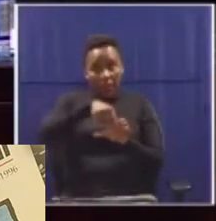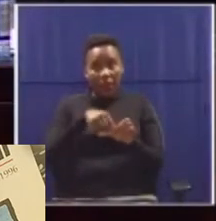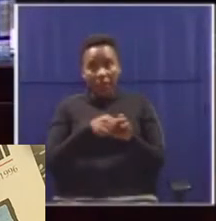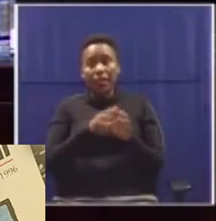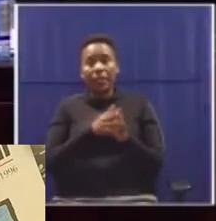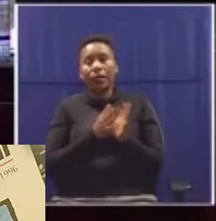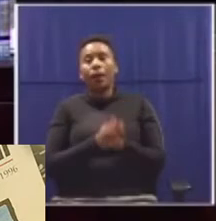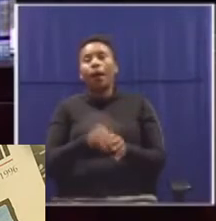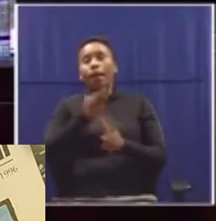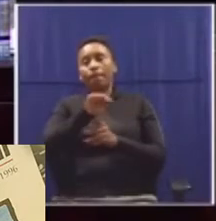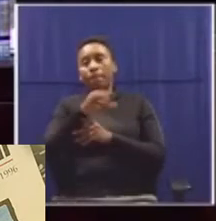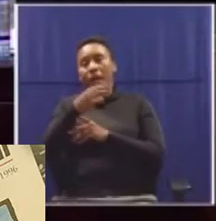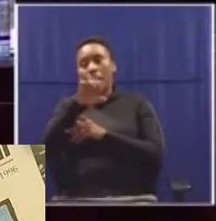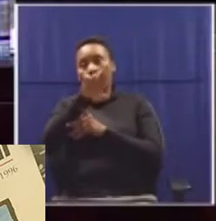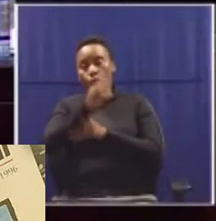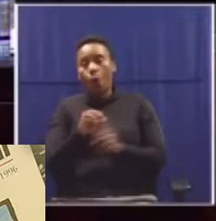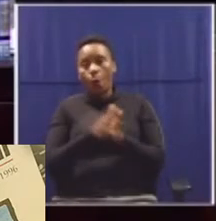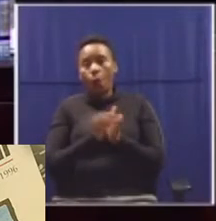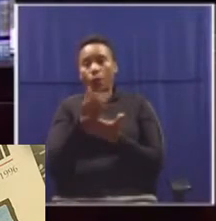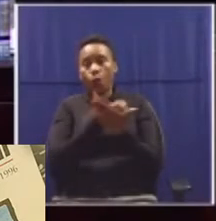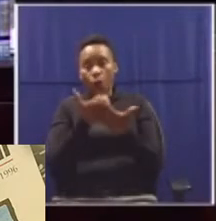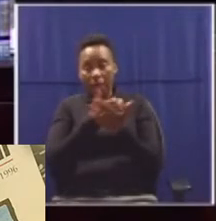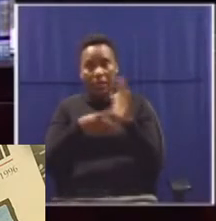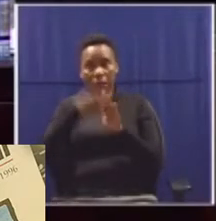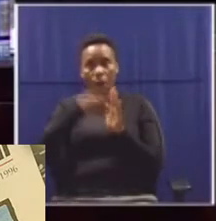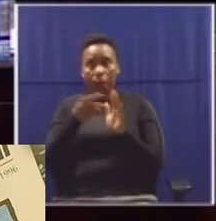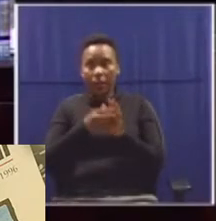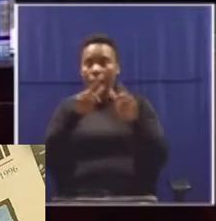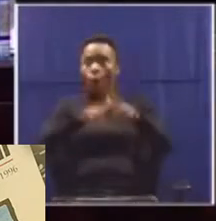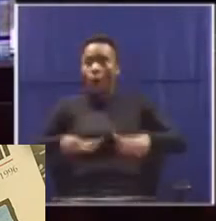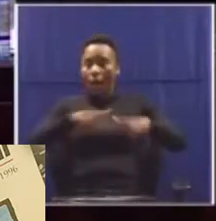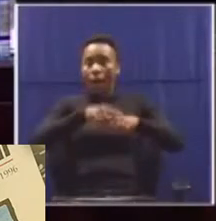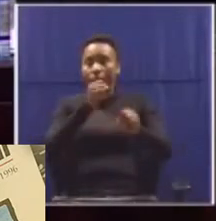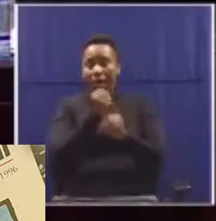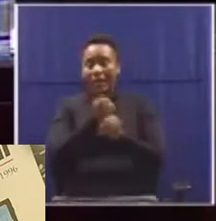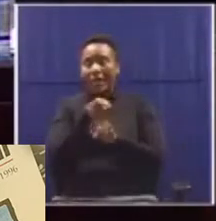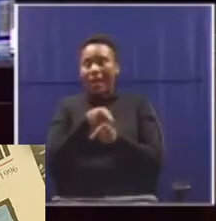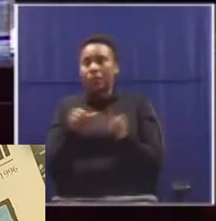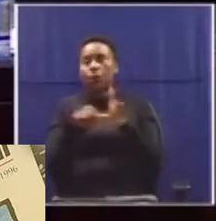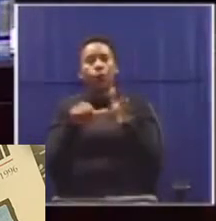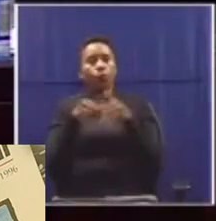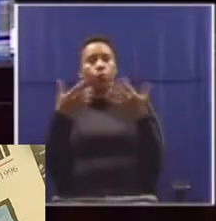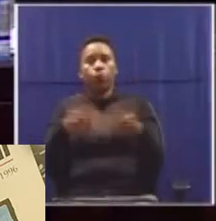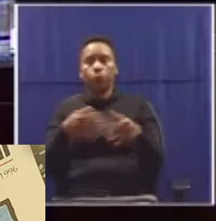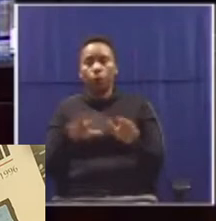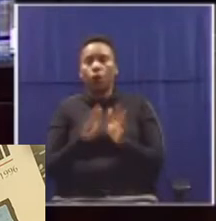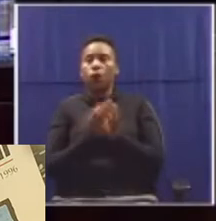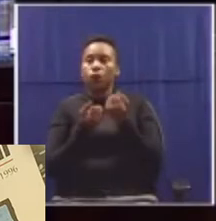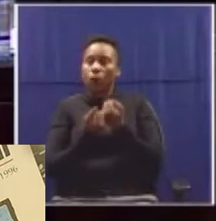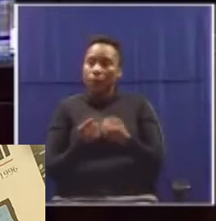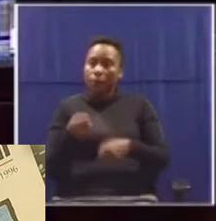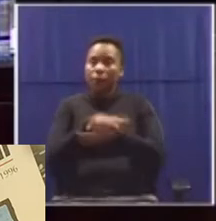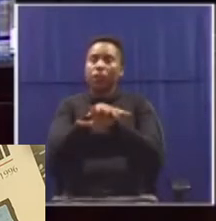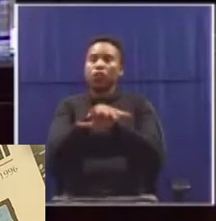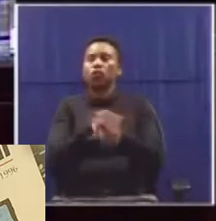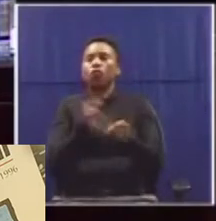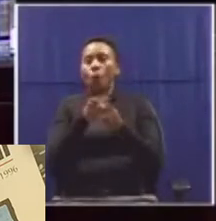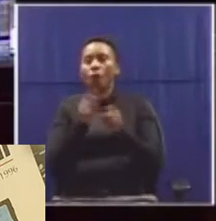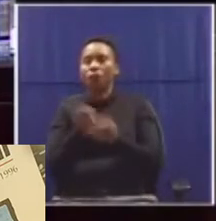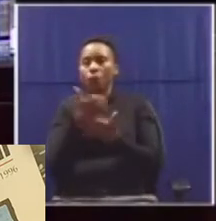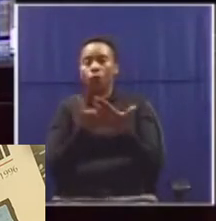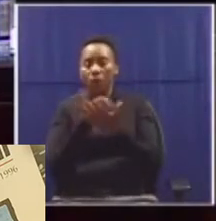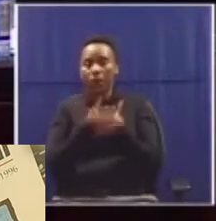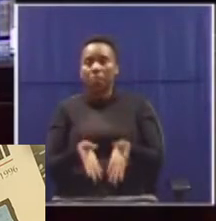microeconomic development localization is integral to the implementation of the economic recovery and reconstruction